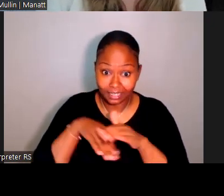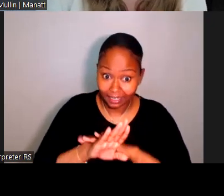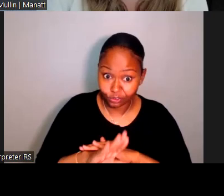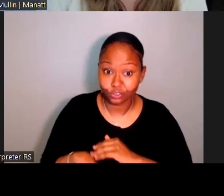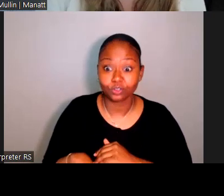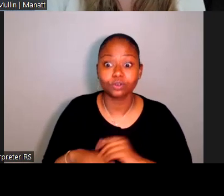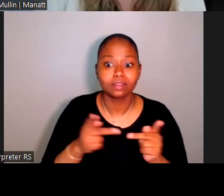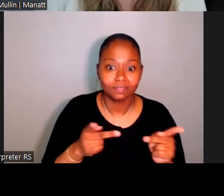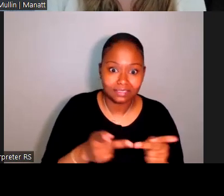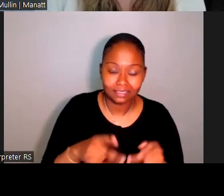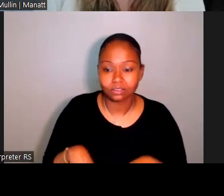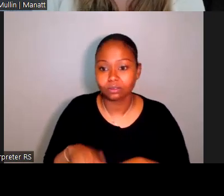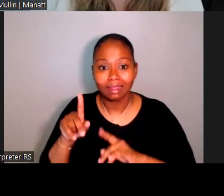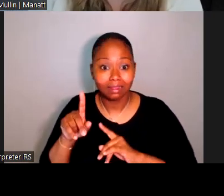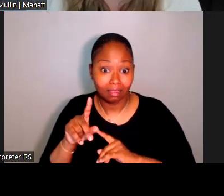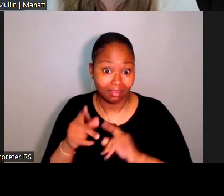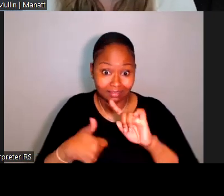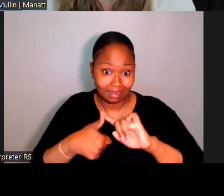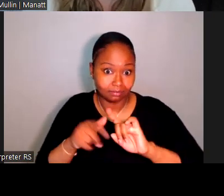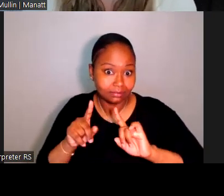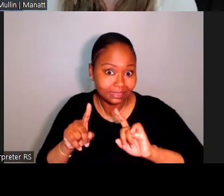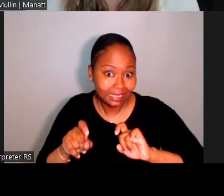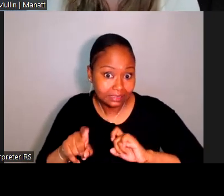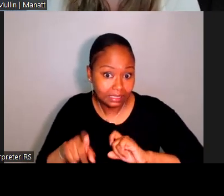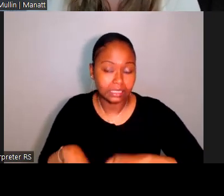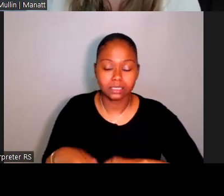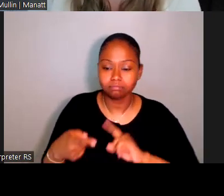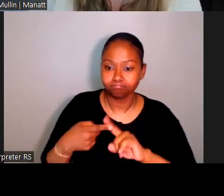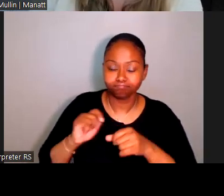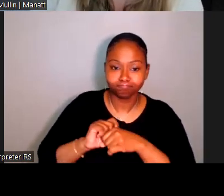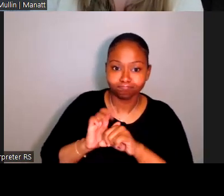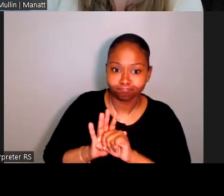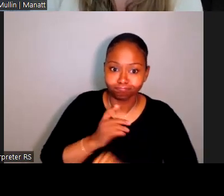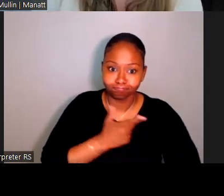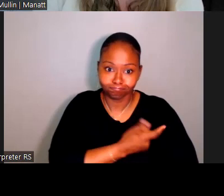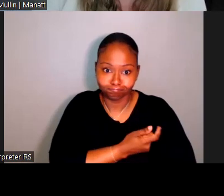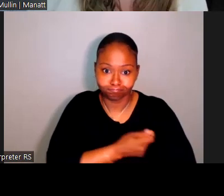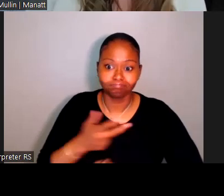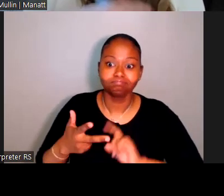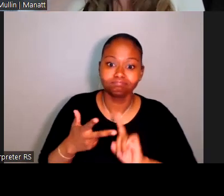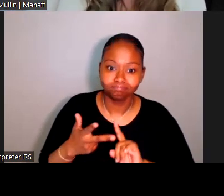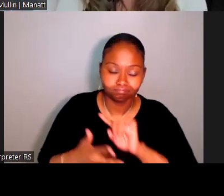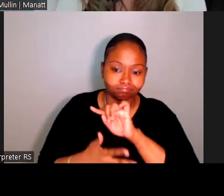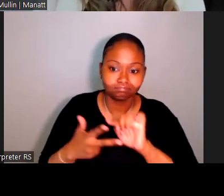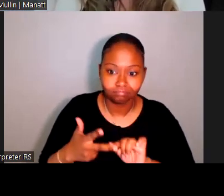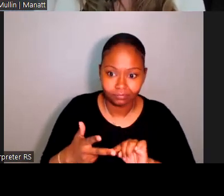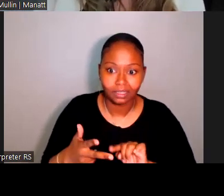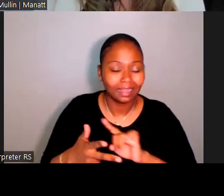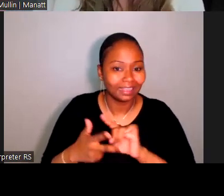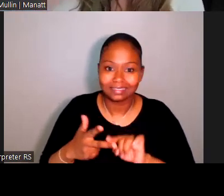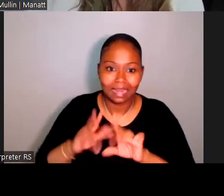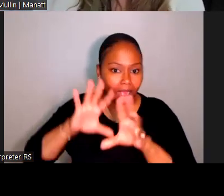for testing, vaccination, isolation, quarantine, personal protective equipment, or others. This list is not intended to be all-encompassing,